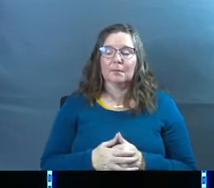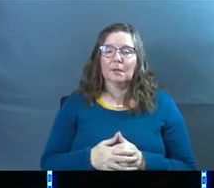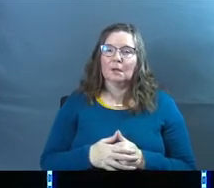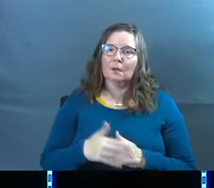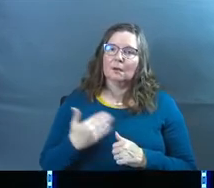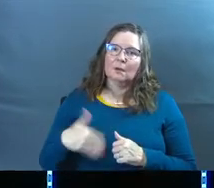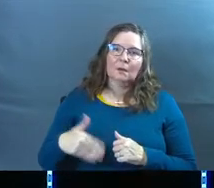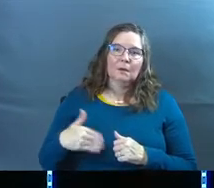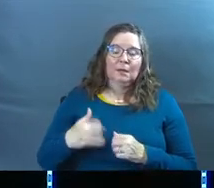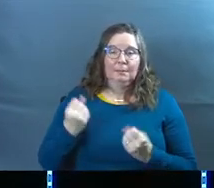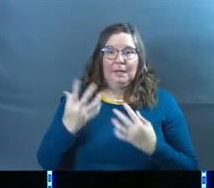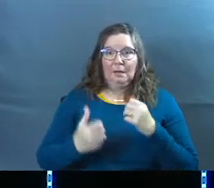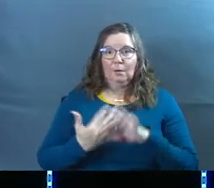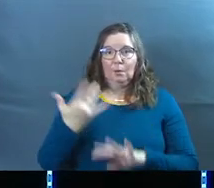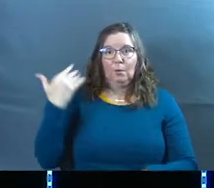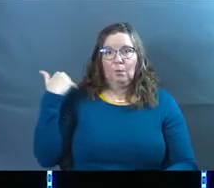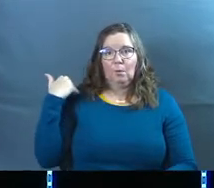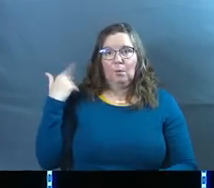And it had been years ago.